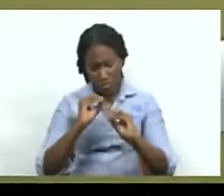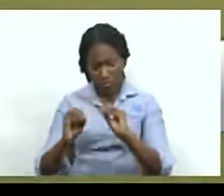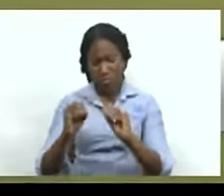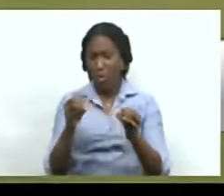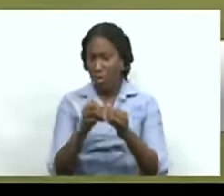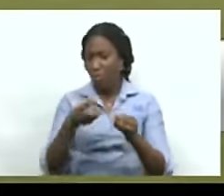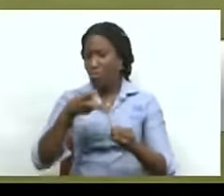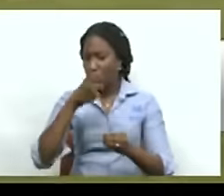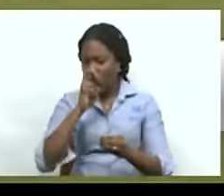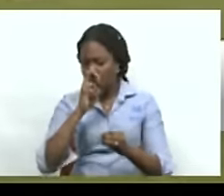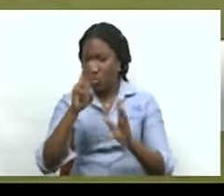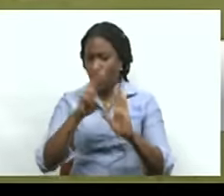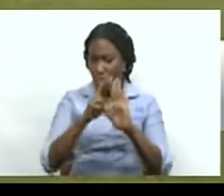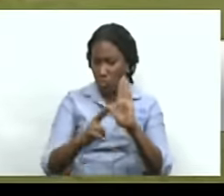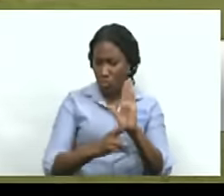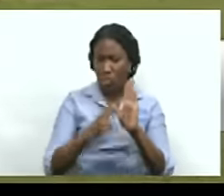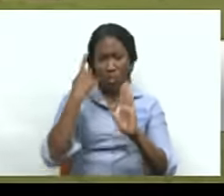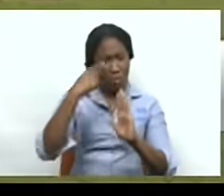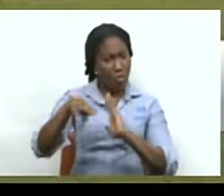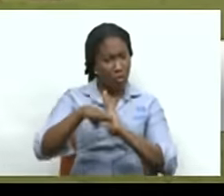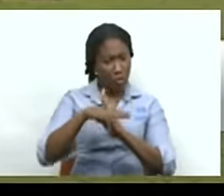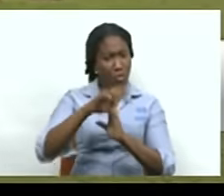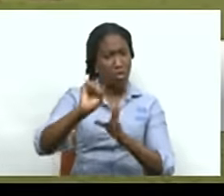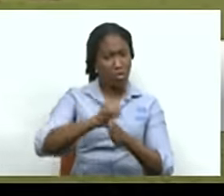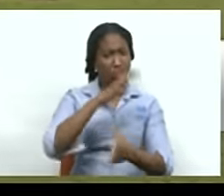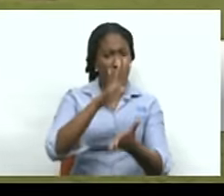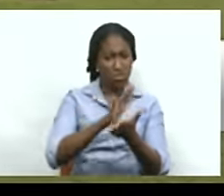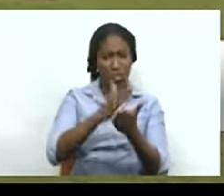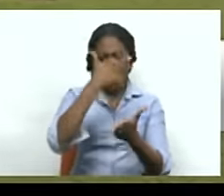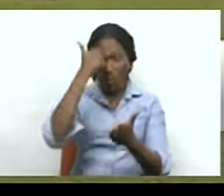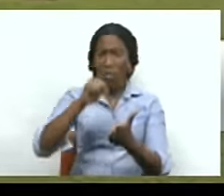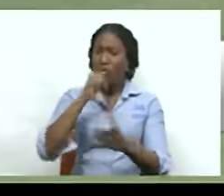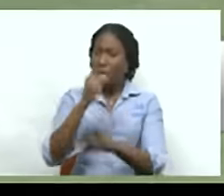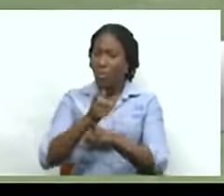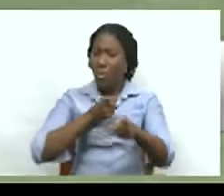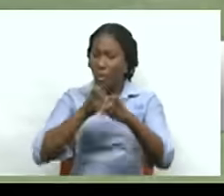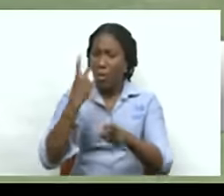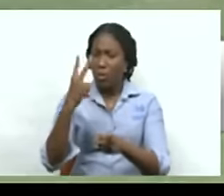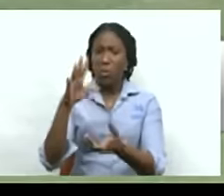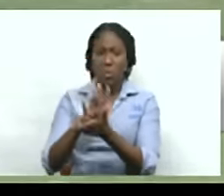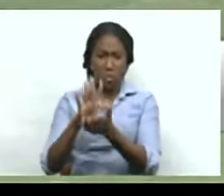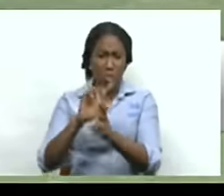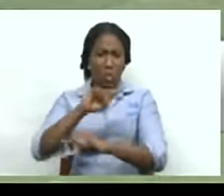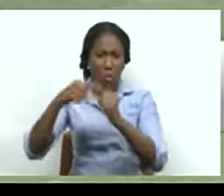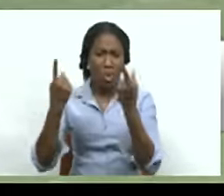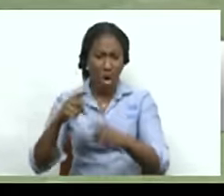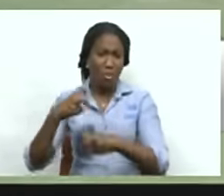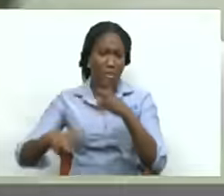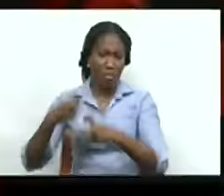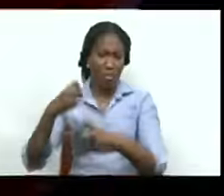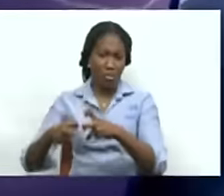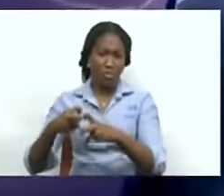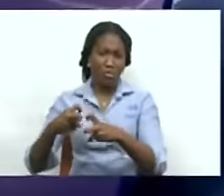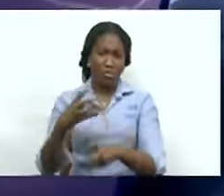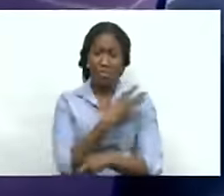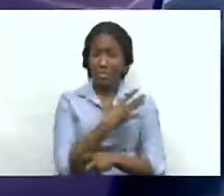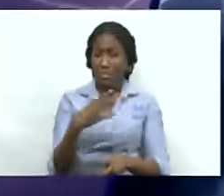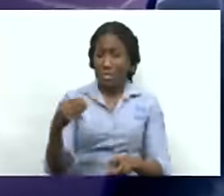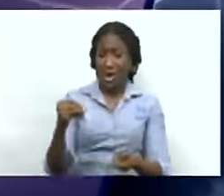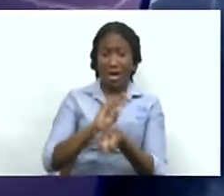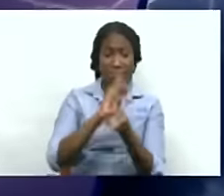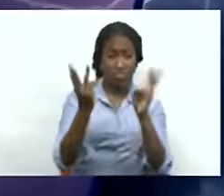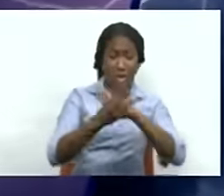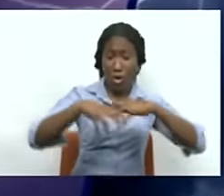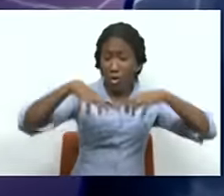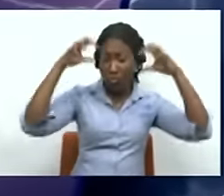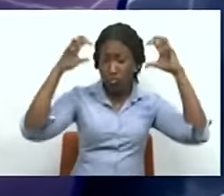over the league's handling of the Maruga Secondary and Miracle Ministries issues. Rainfall is forecast to return